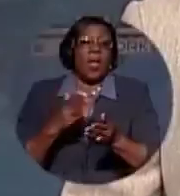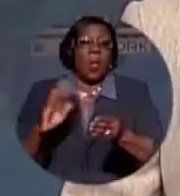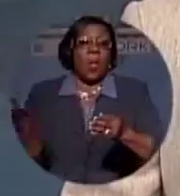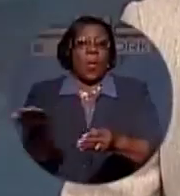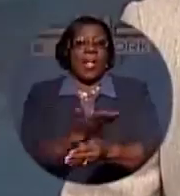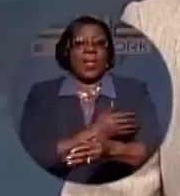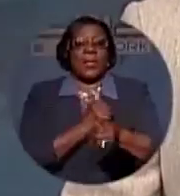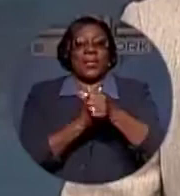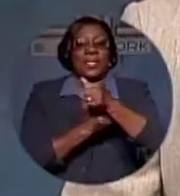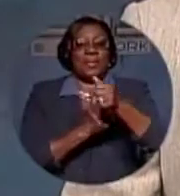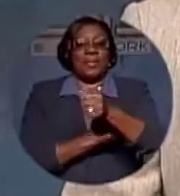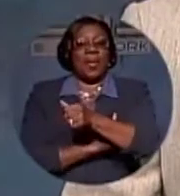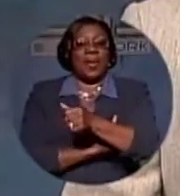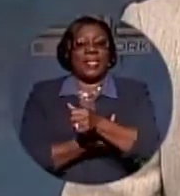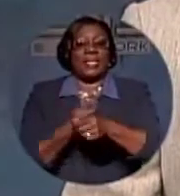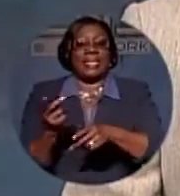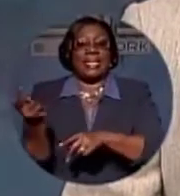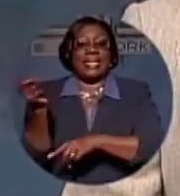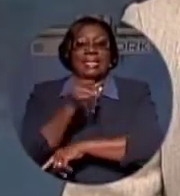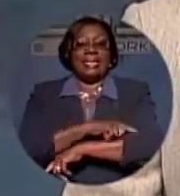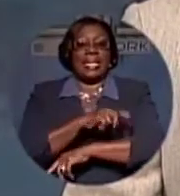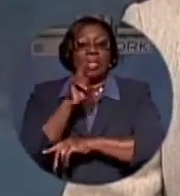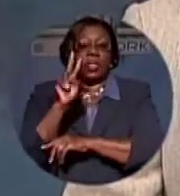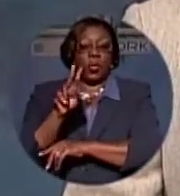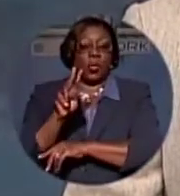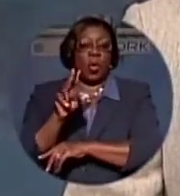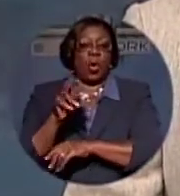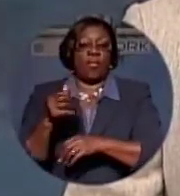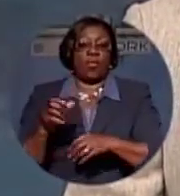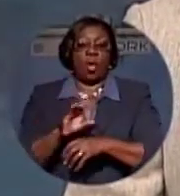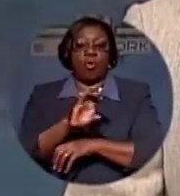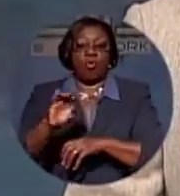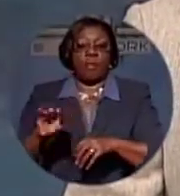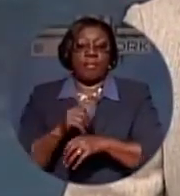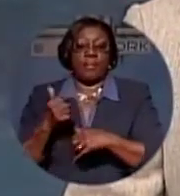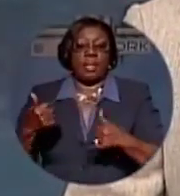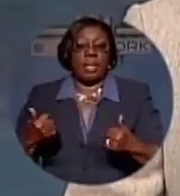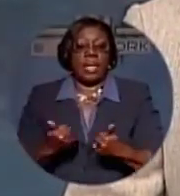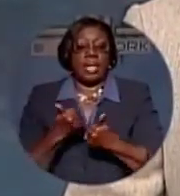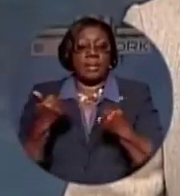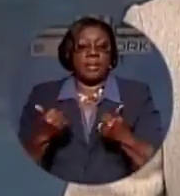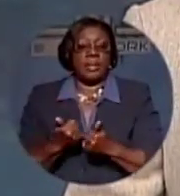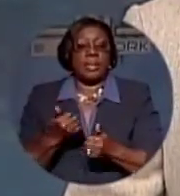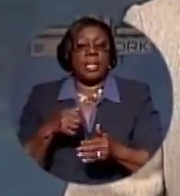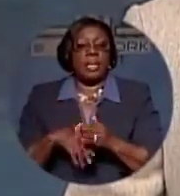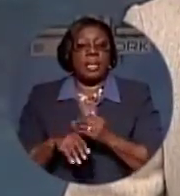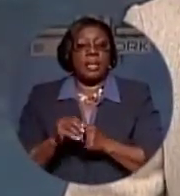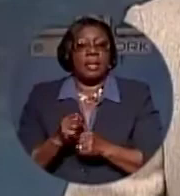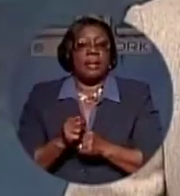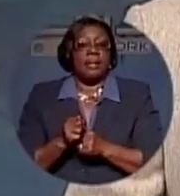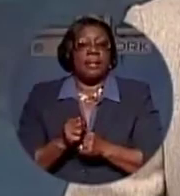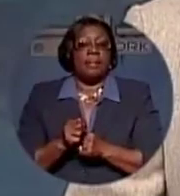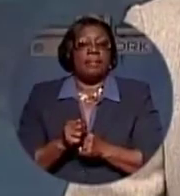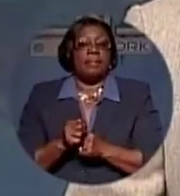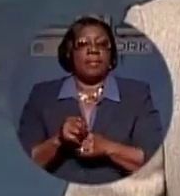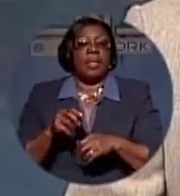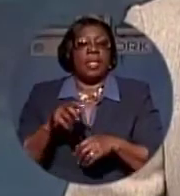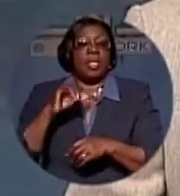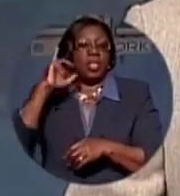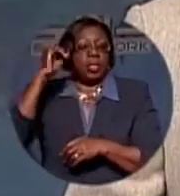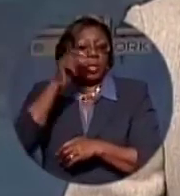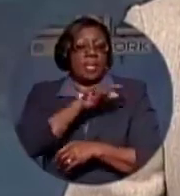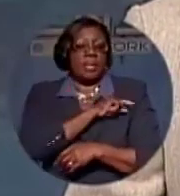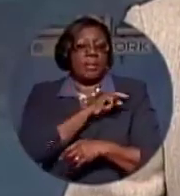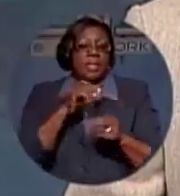Welcome to sports, everybody. Day 2 of the 41st Carifta Track and Field Championships. Another productive one for Team Bahamas. Julian Gibson has